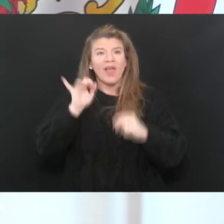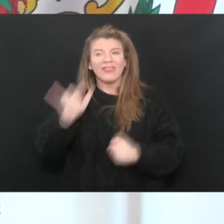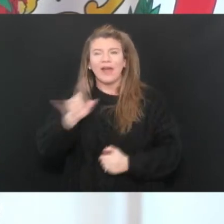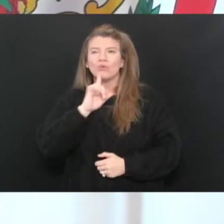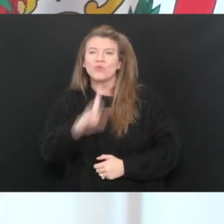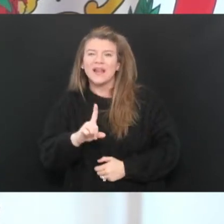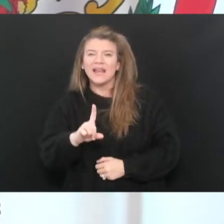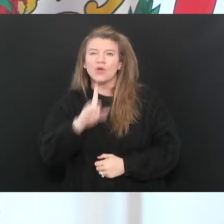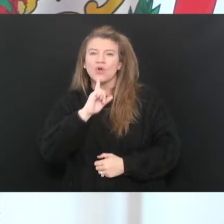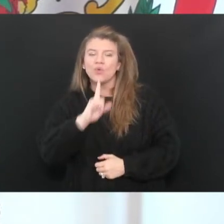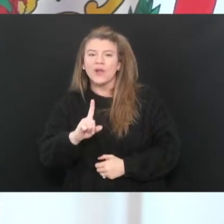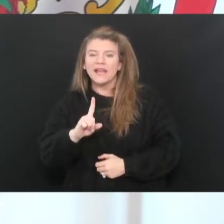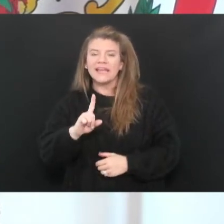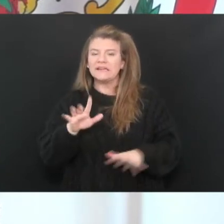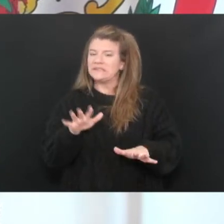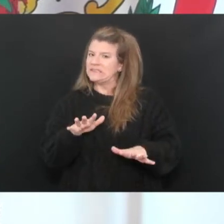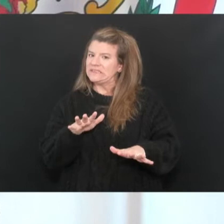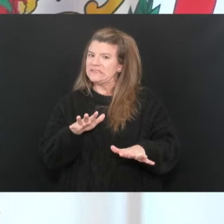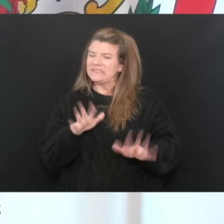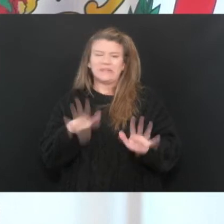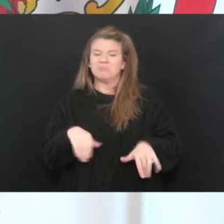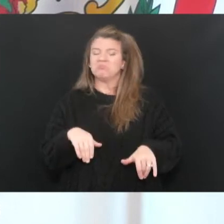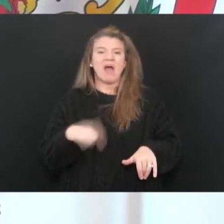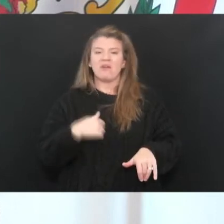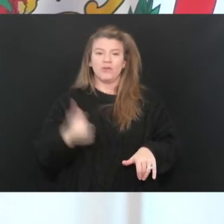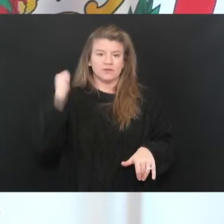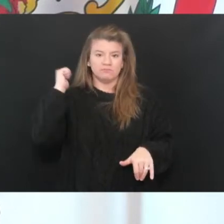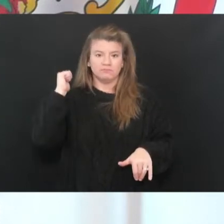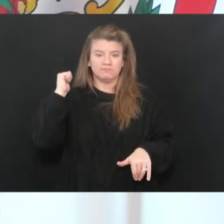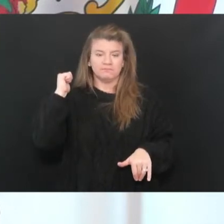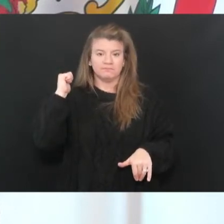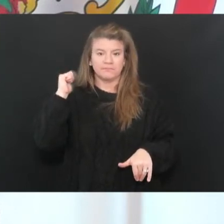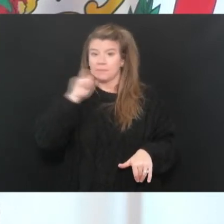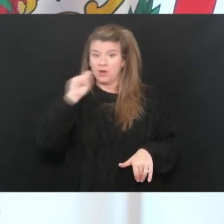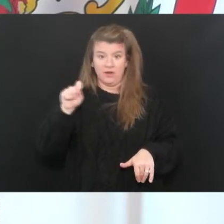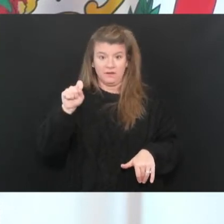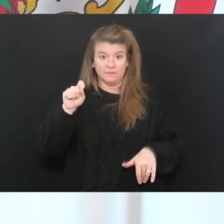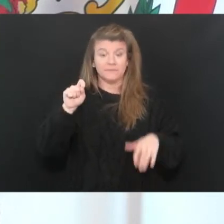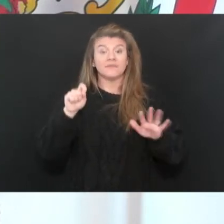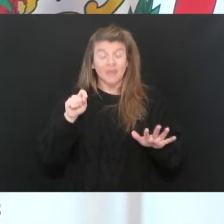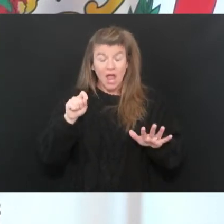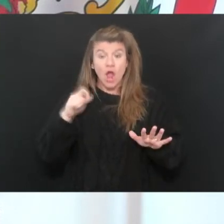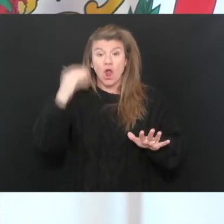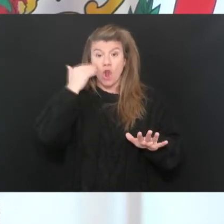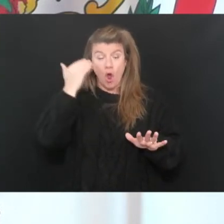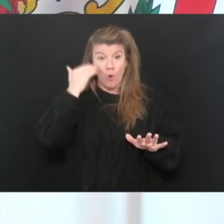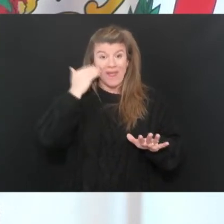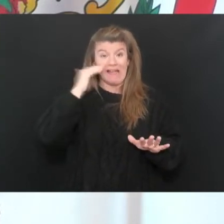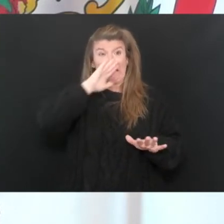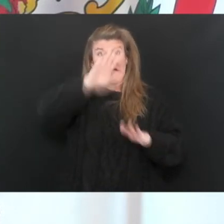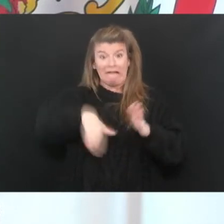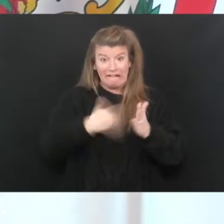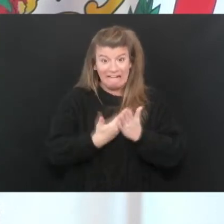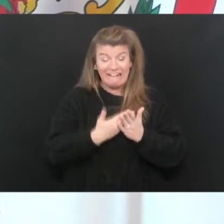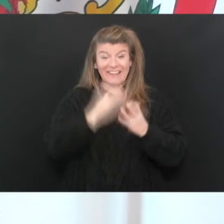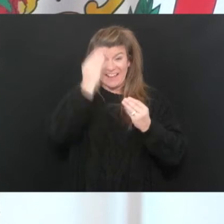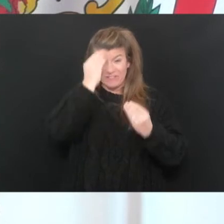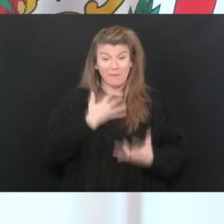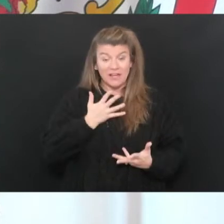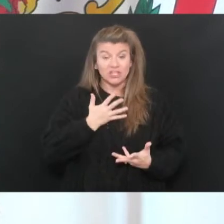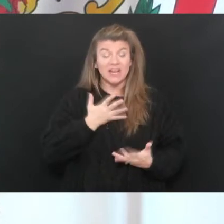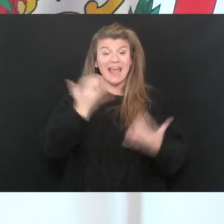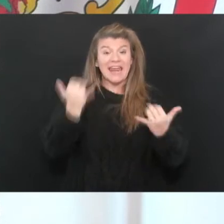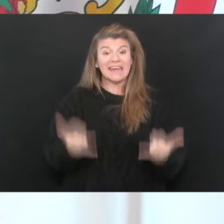really, really just adamantly saying, I'm not going to take it. Now, with all of that, our